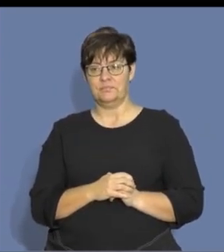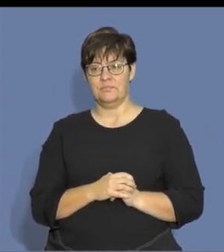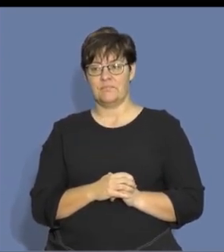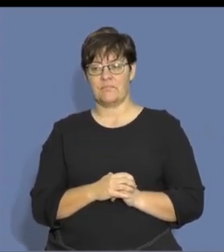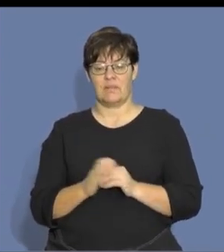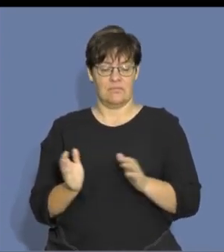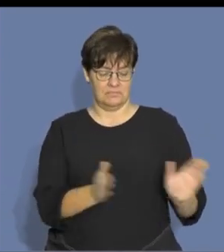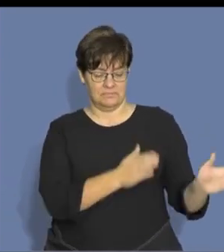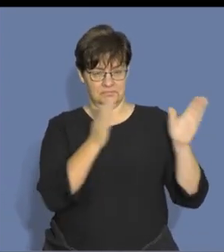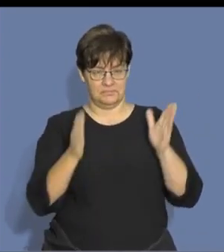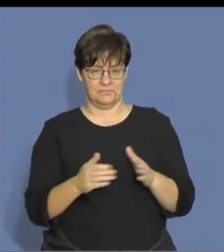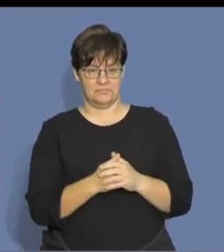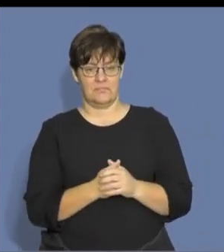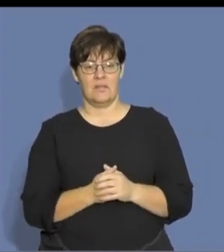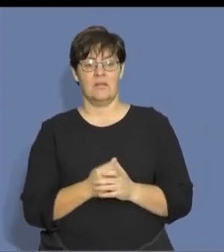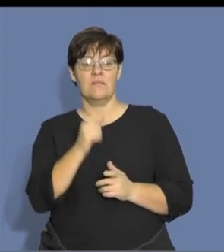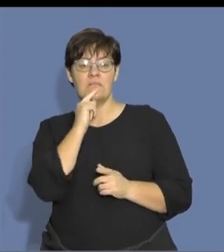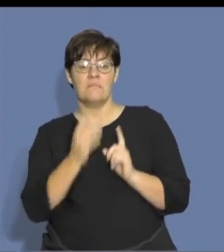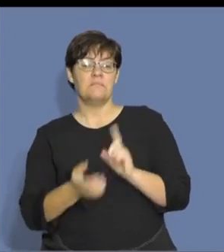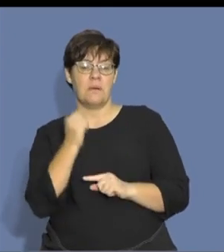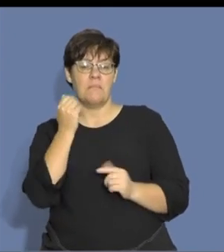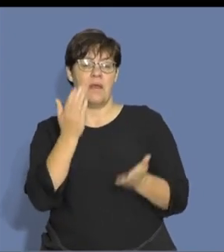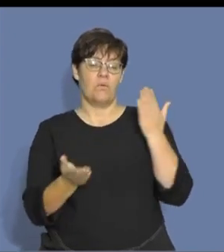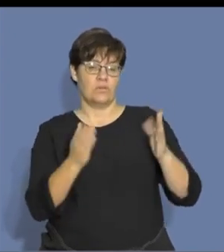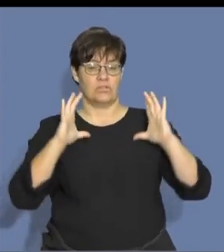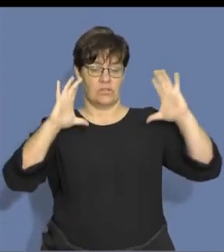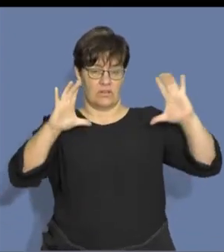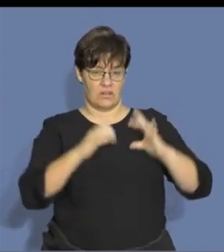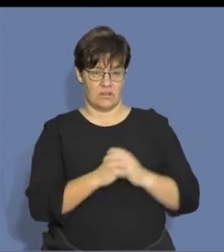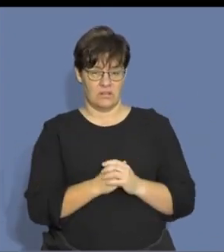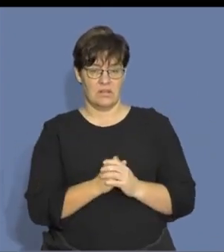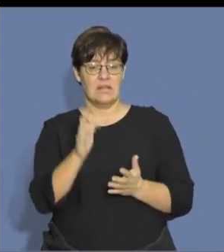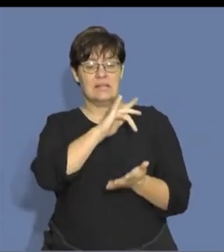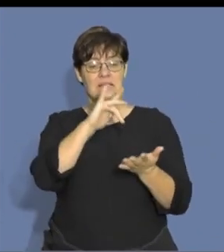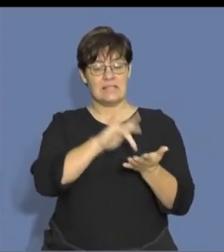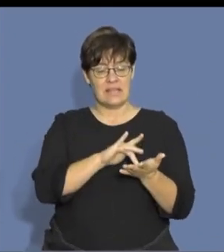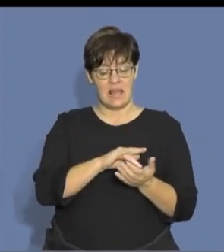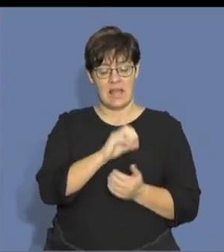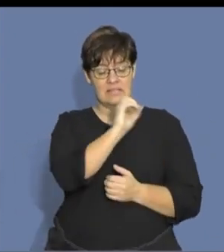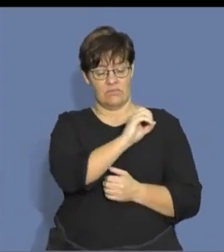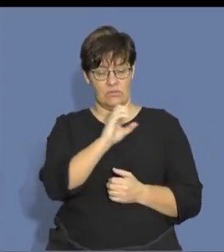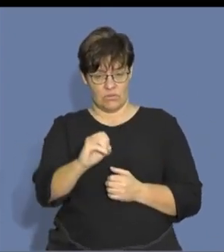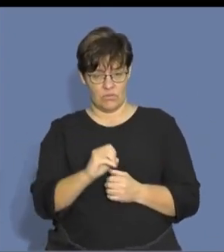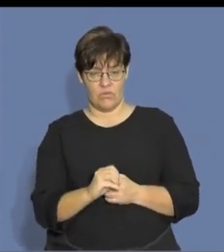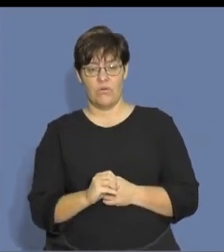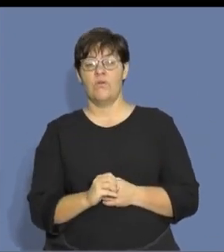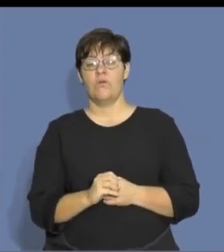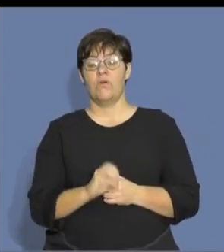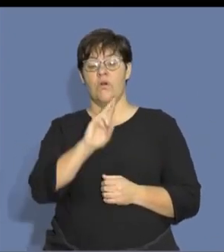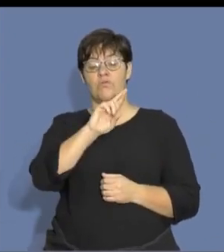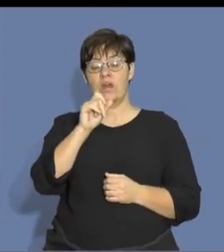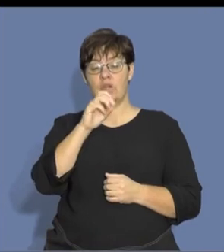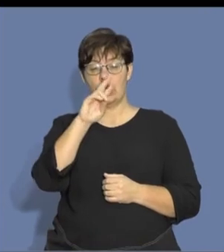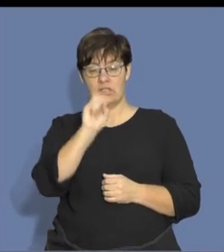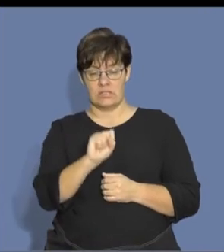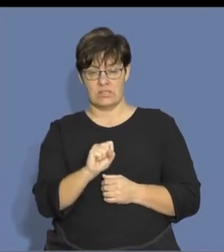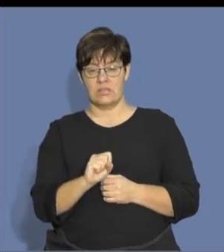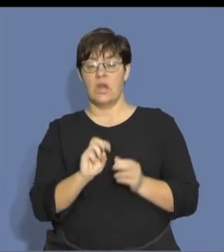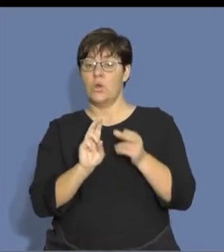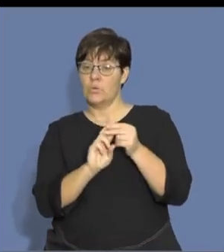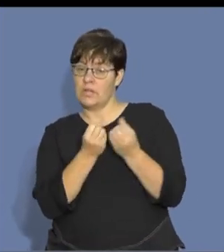next question says, determine the equation of a circle with center 0, 0, and a radius of 4